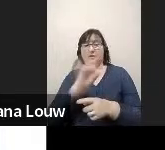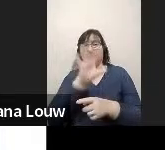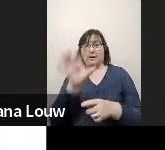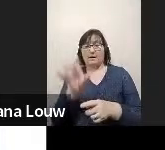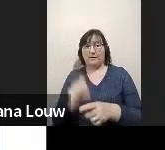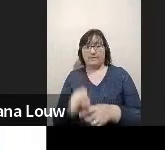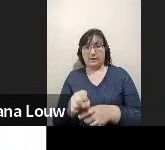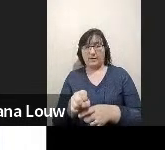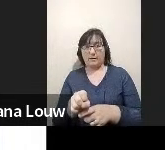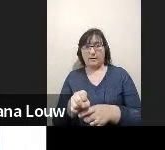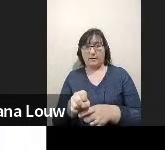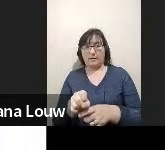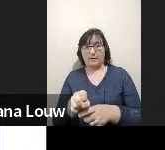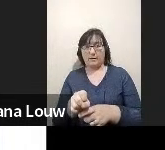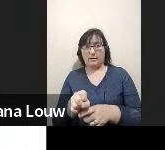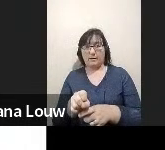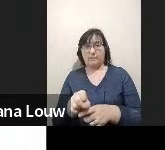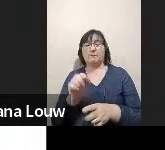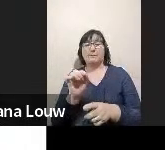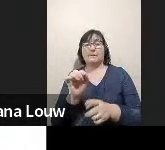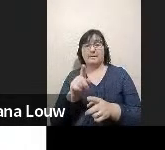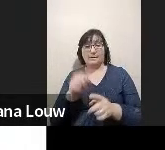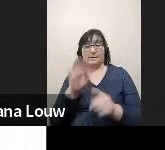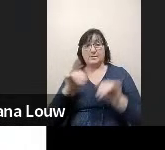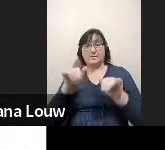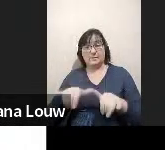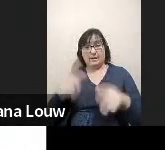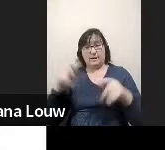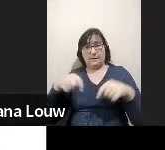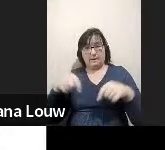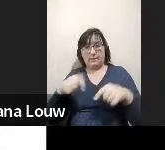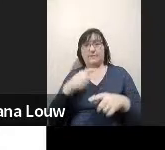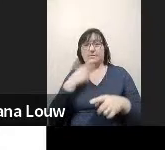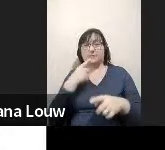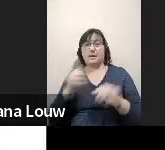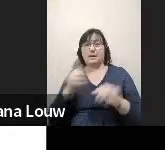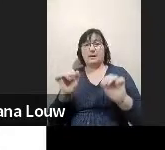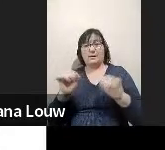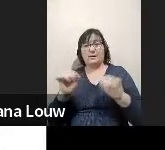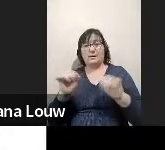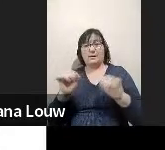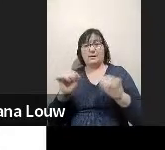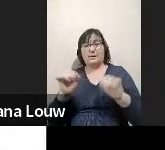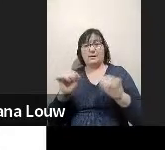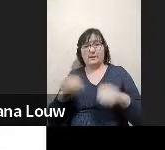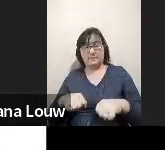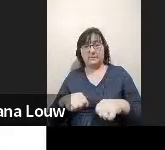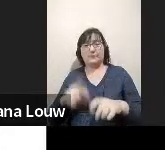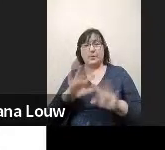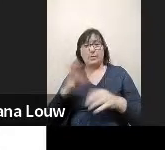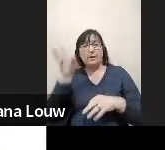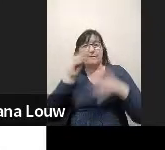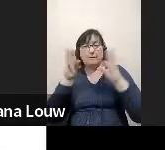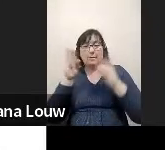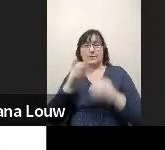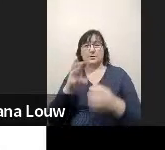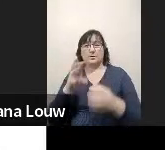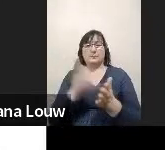say yes, the information that needs to be put in is that of the